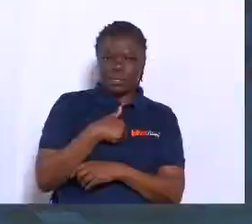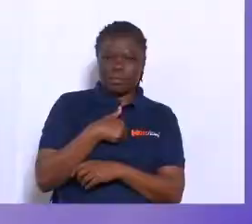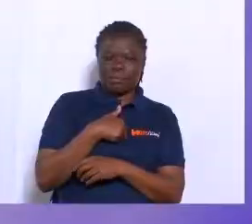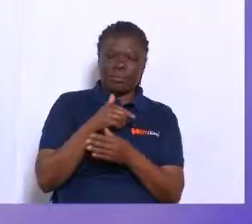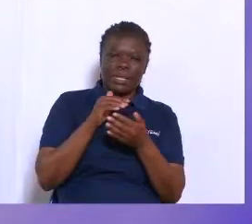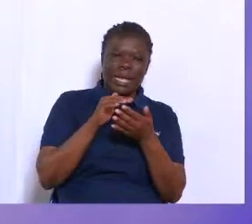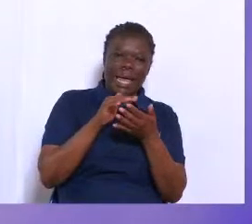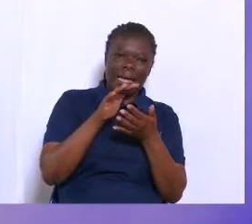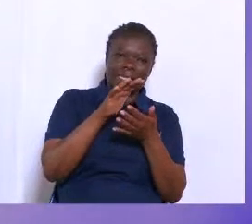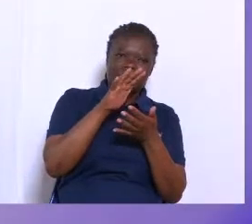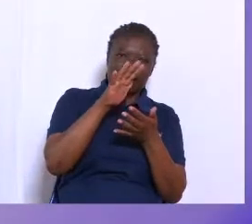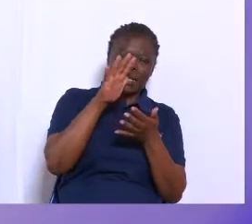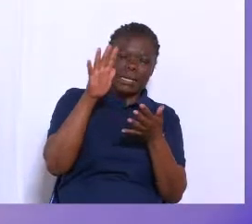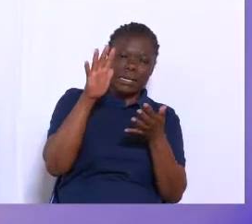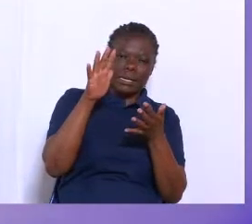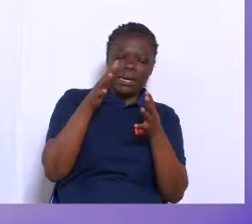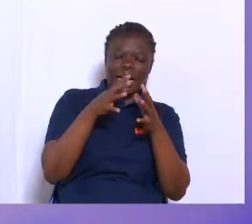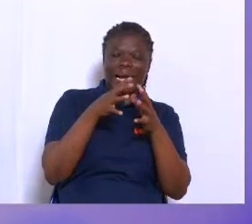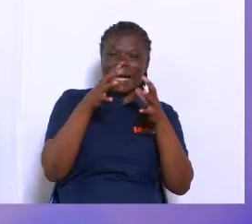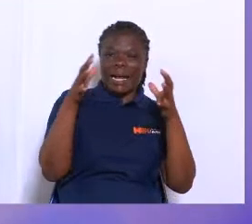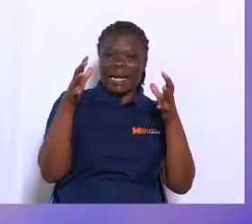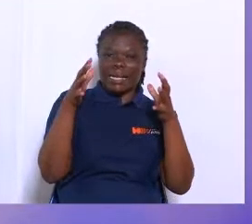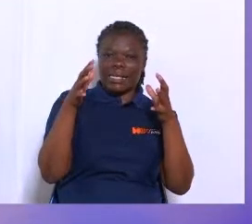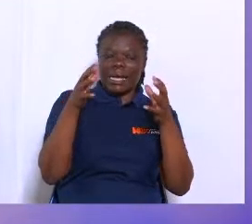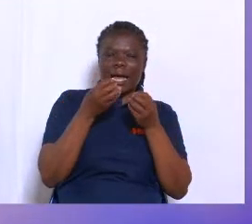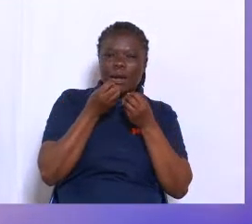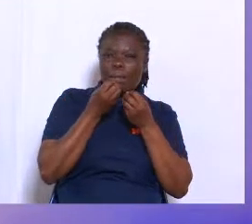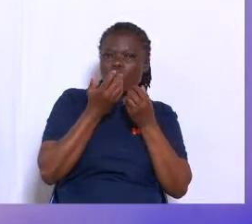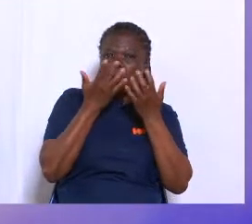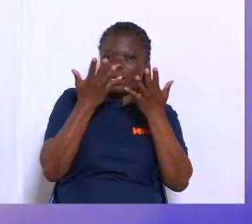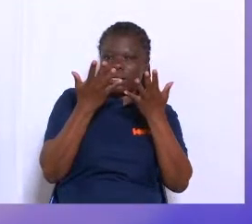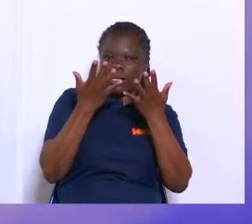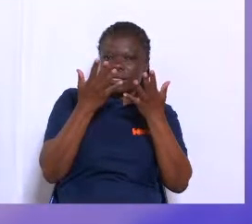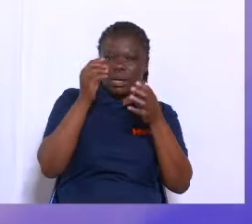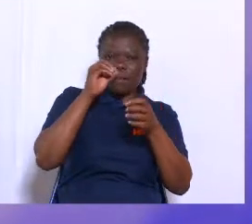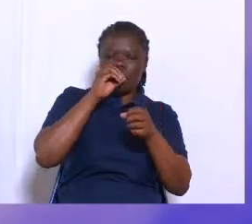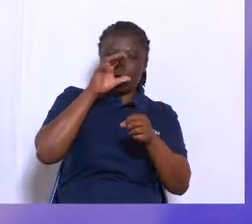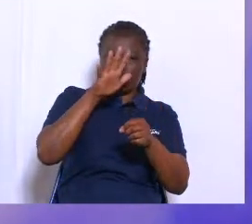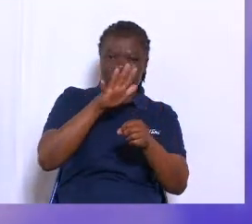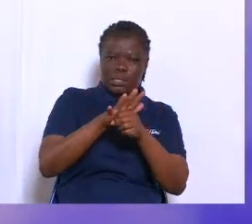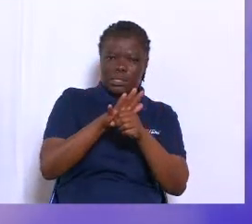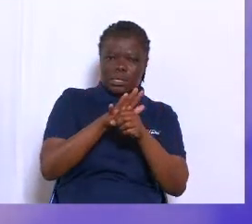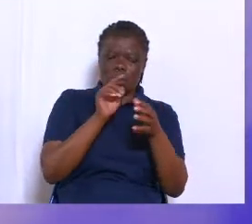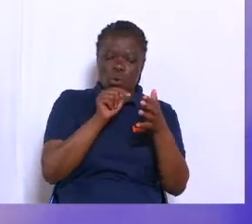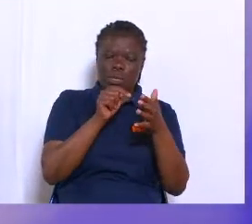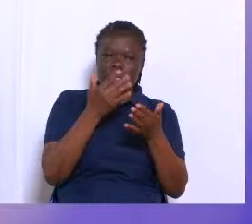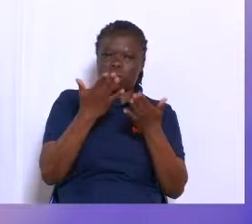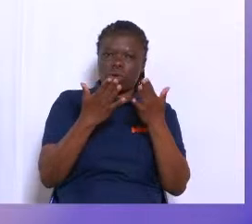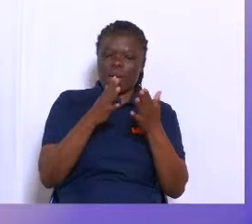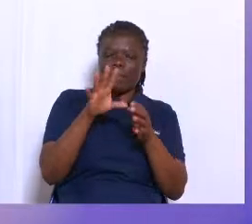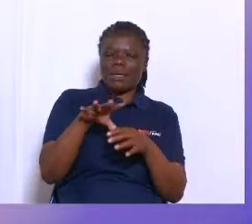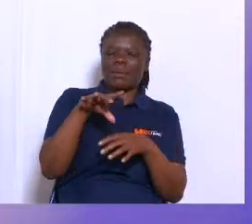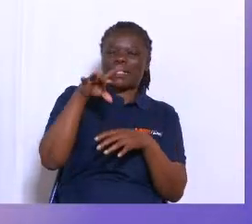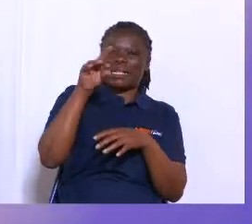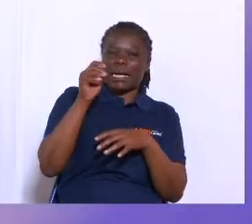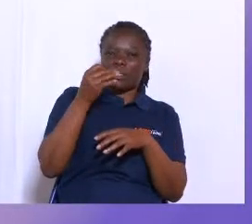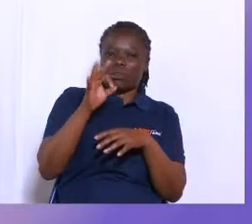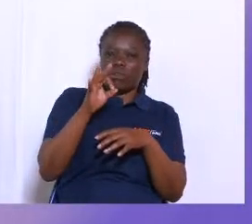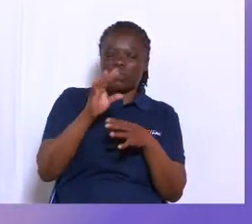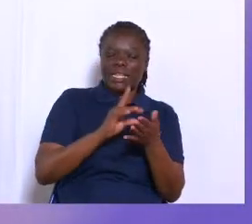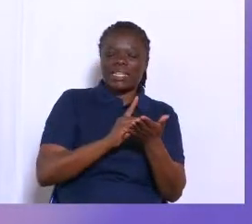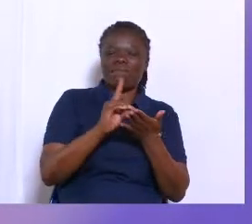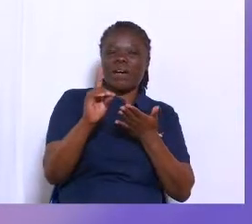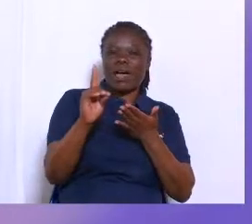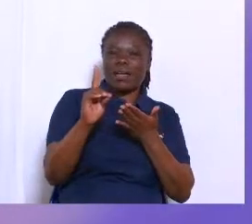exceeding great and precious promises, that through these you might be partakers of the divine